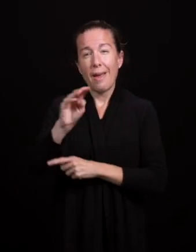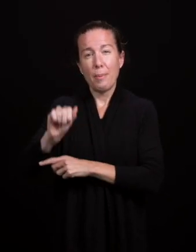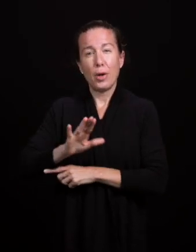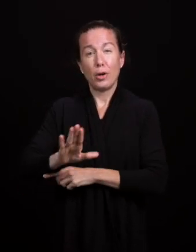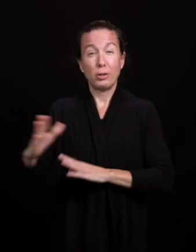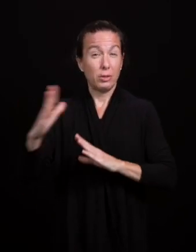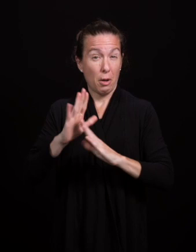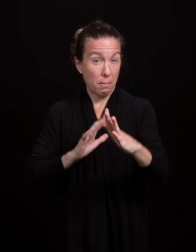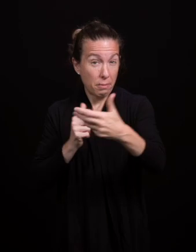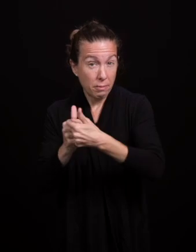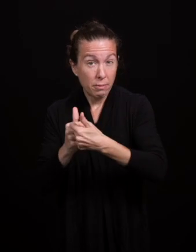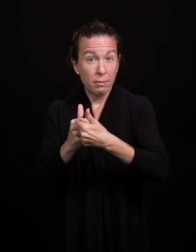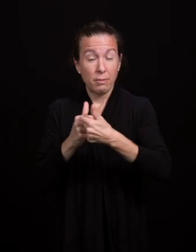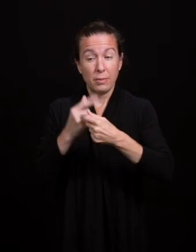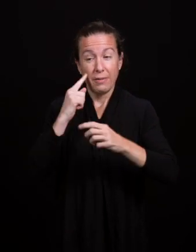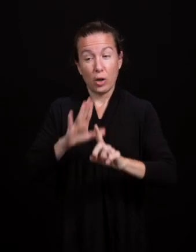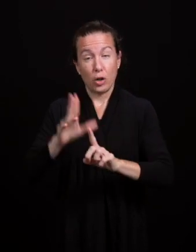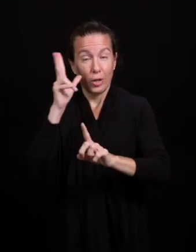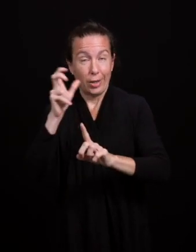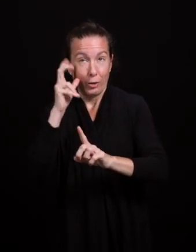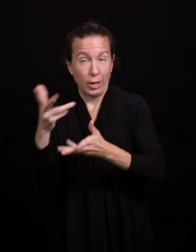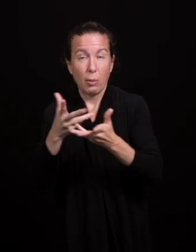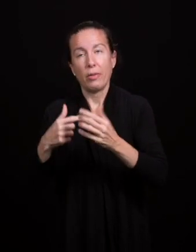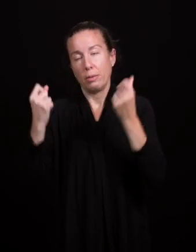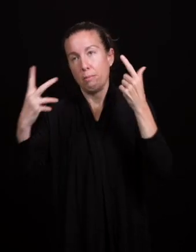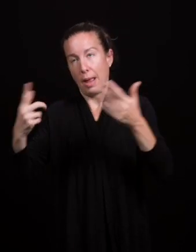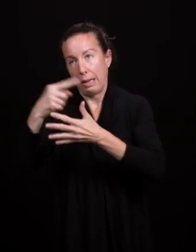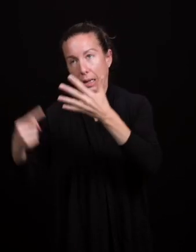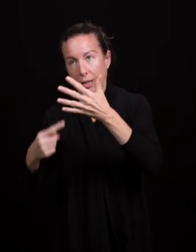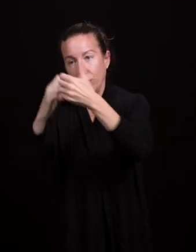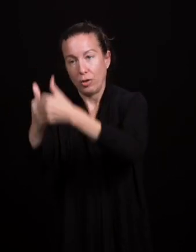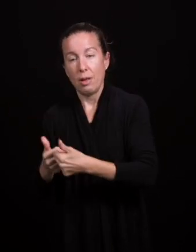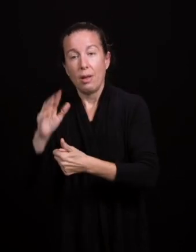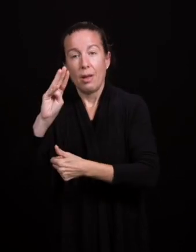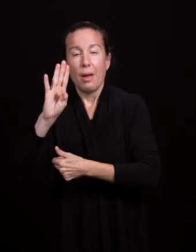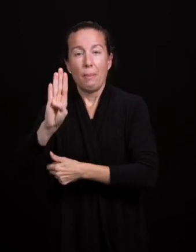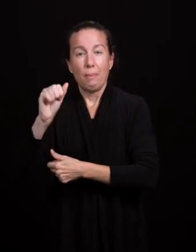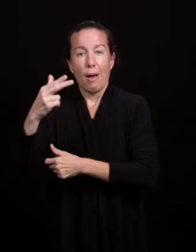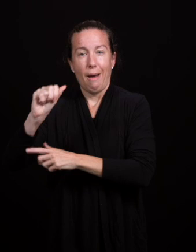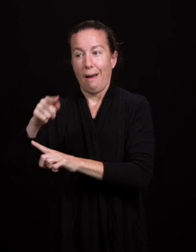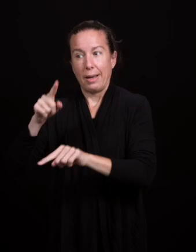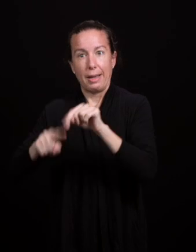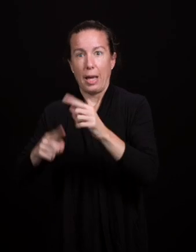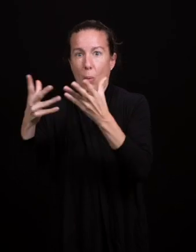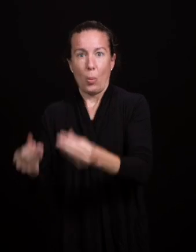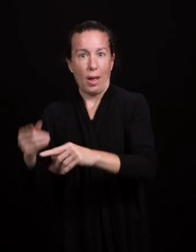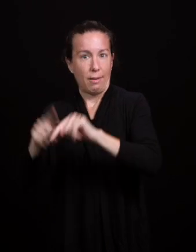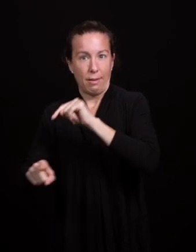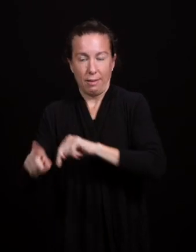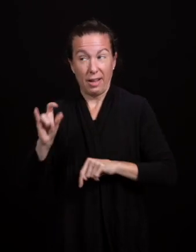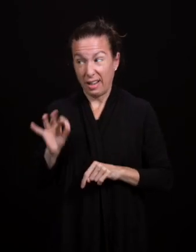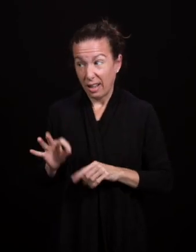of the hearing piece, and well, there's a lot of challenges, is that the Bajas cannot get wet in any capacity or they won't